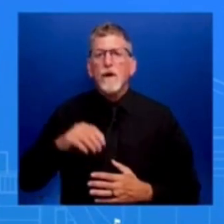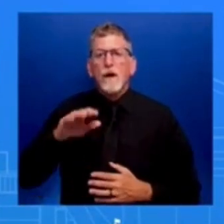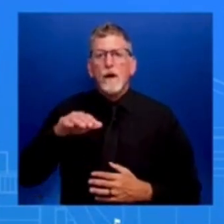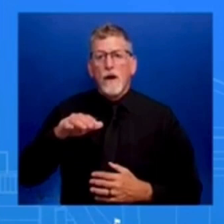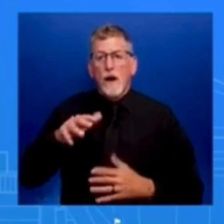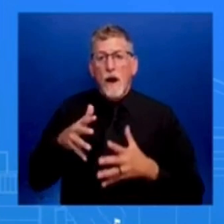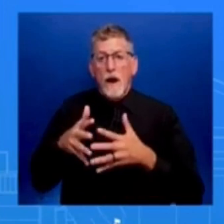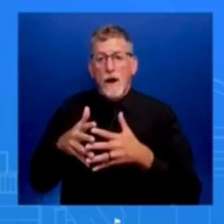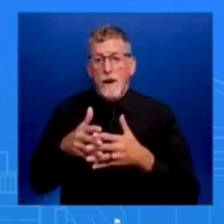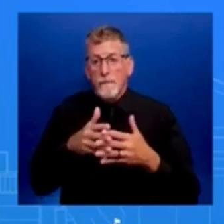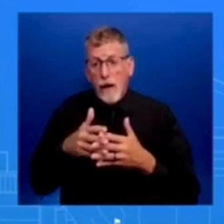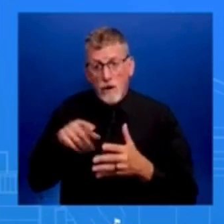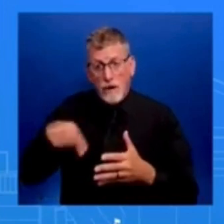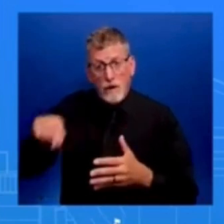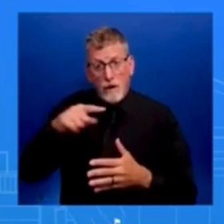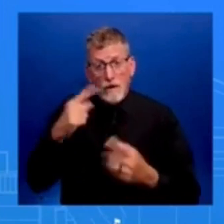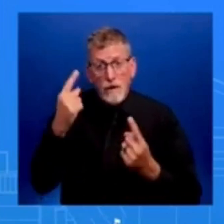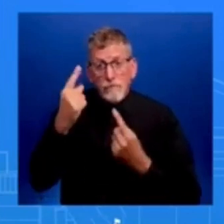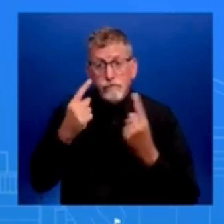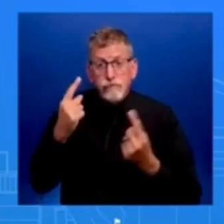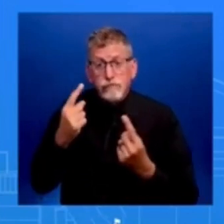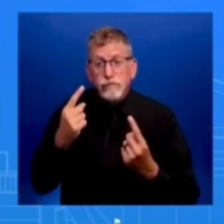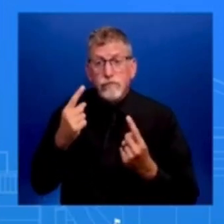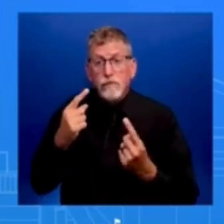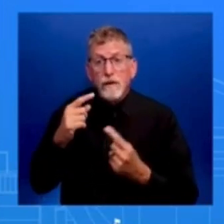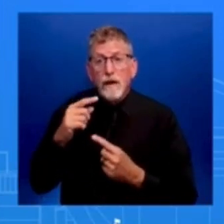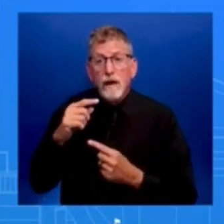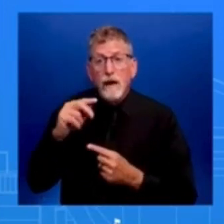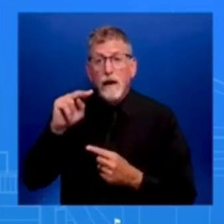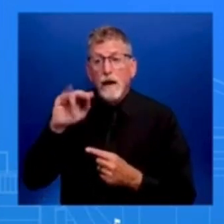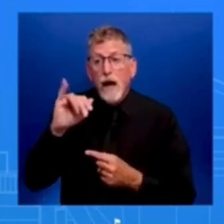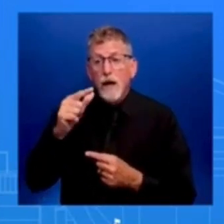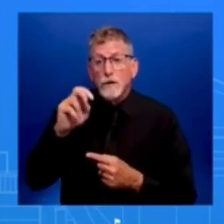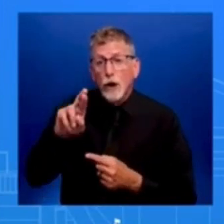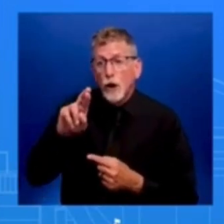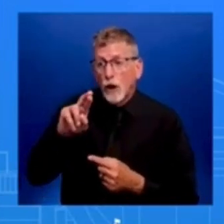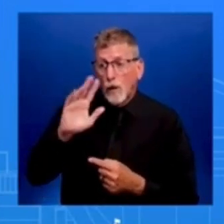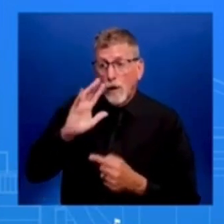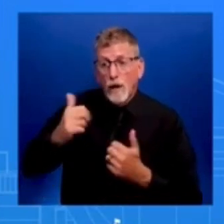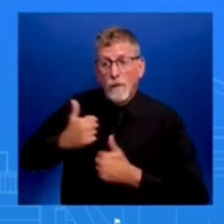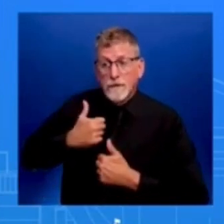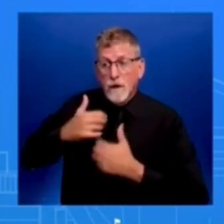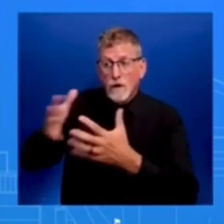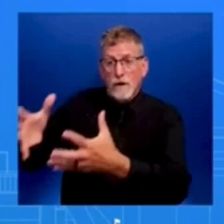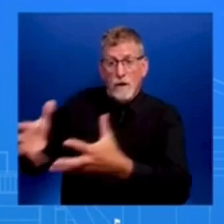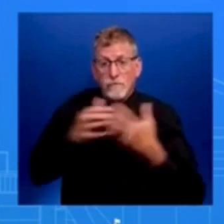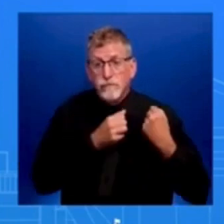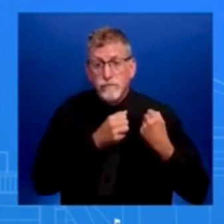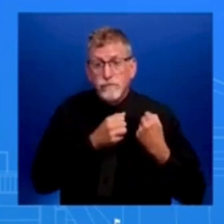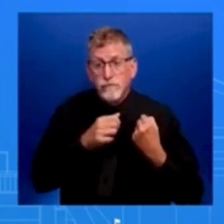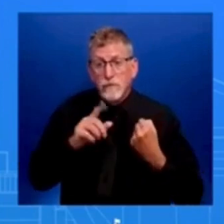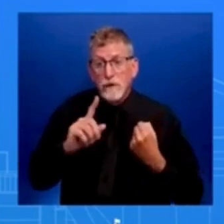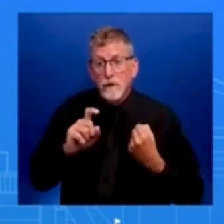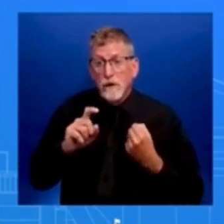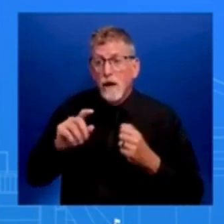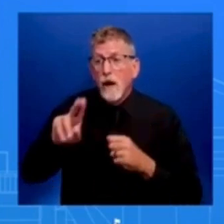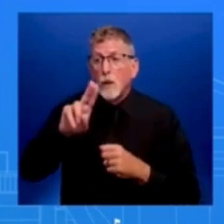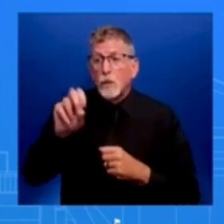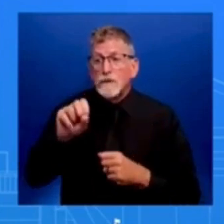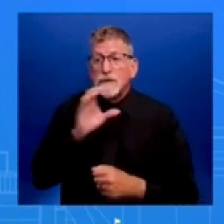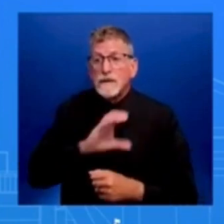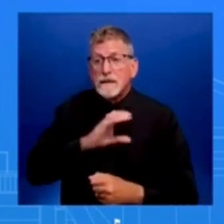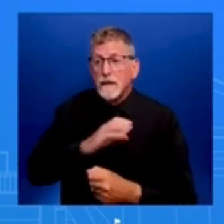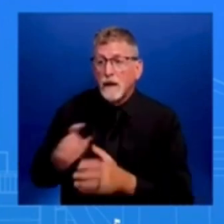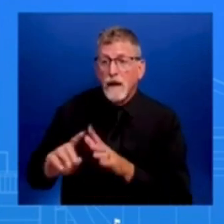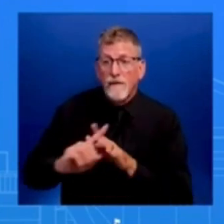from Niger? Will you have to evacuate U.S. citizens? And is there any indication at all that Russia could